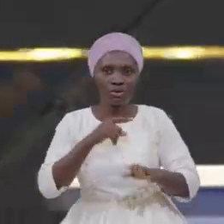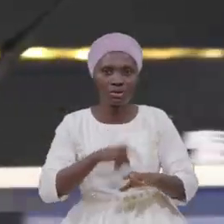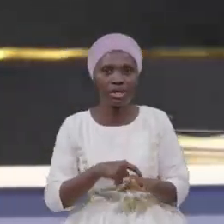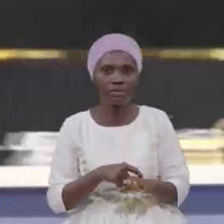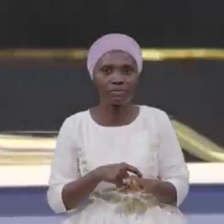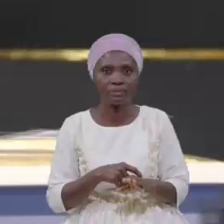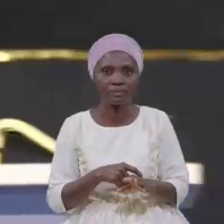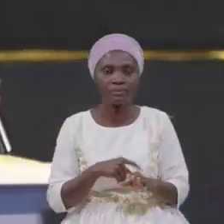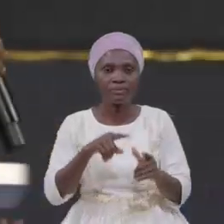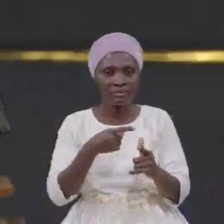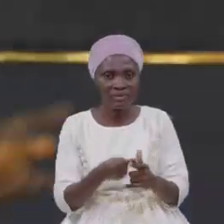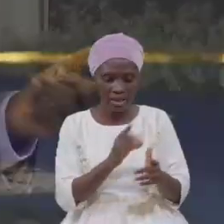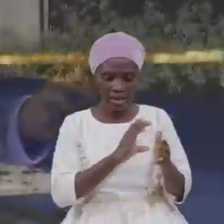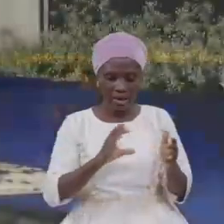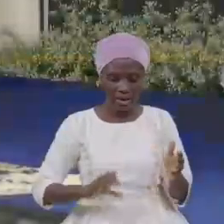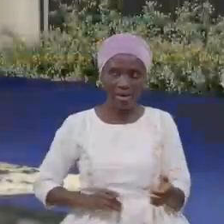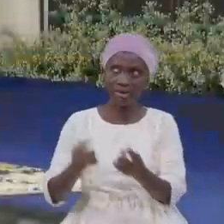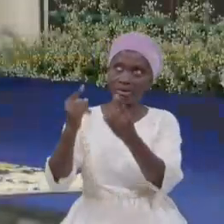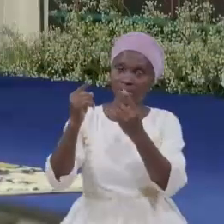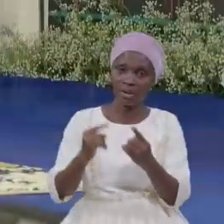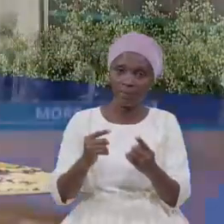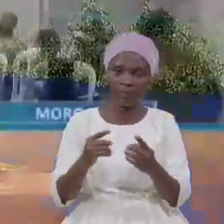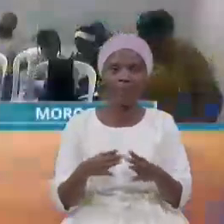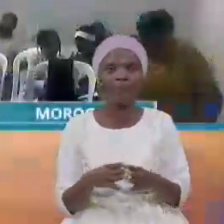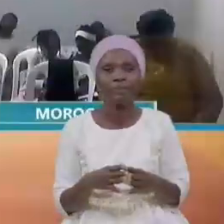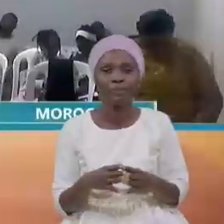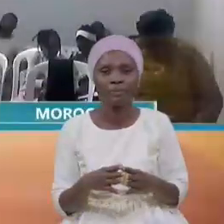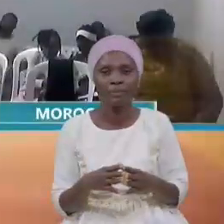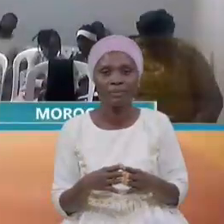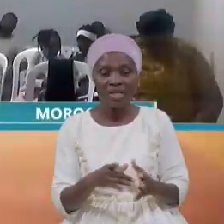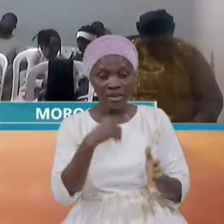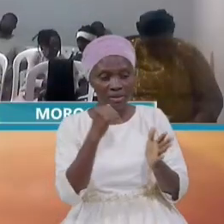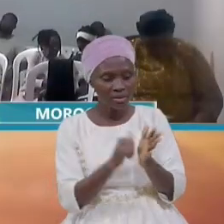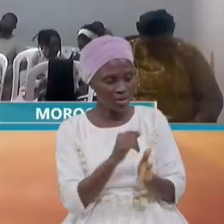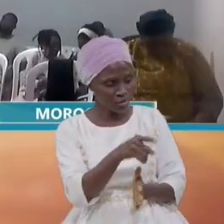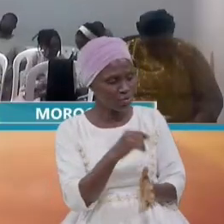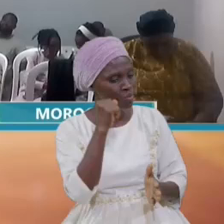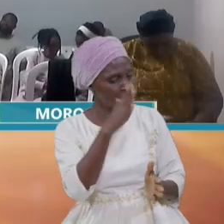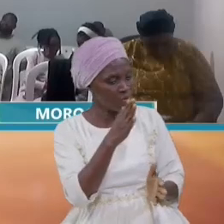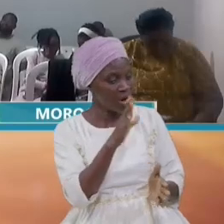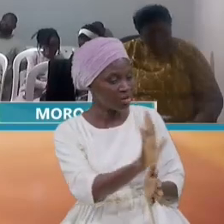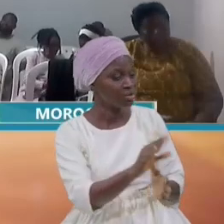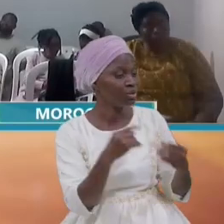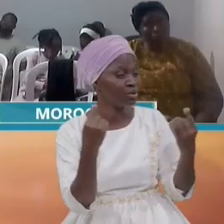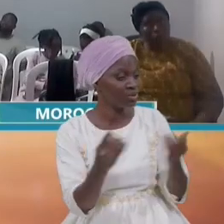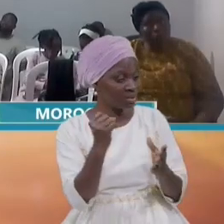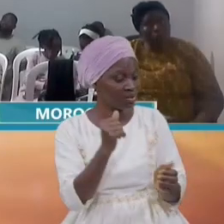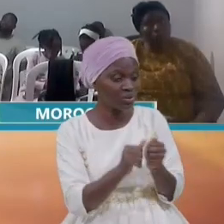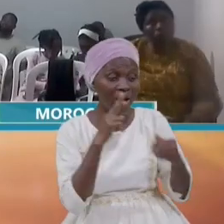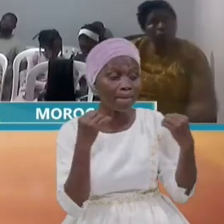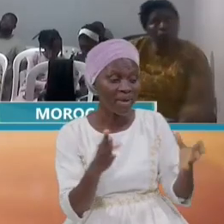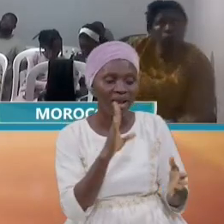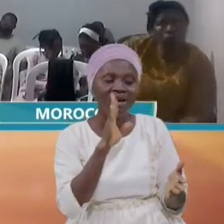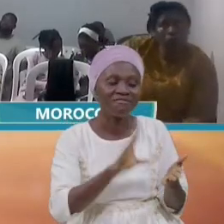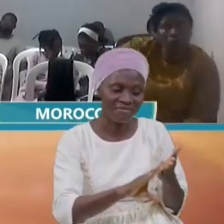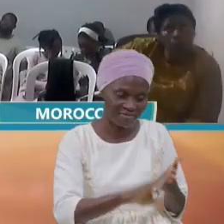Christ came. He says, woman, your sins, which are many, are forgiven. Salvation. He